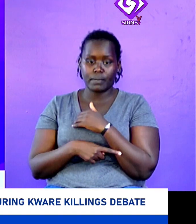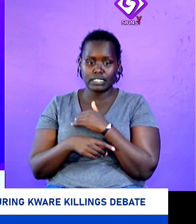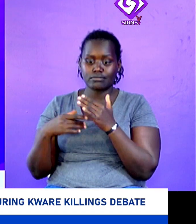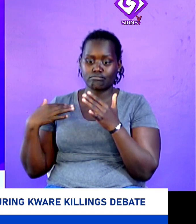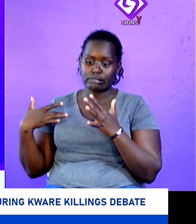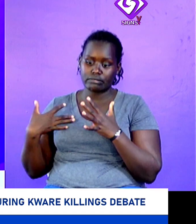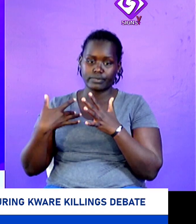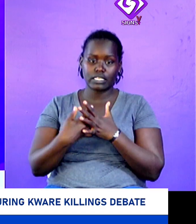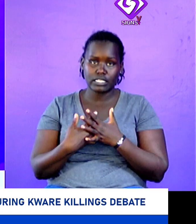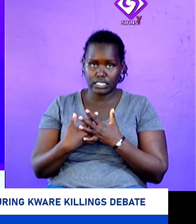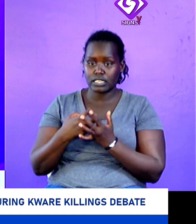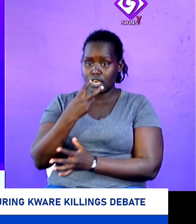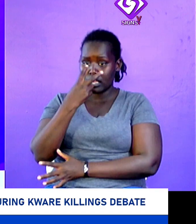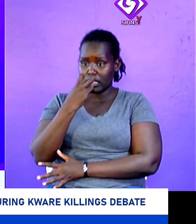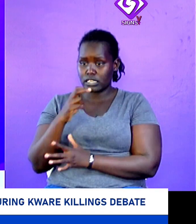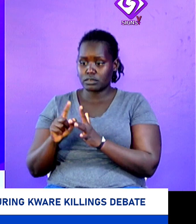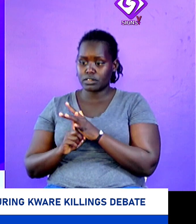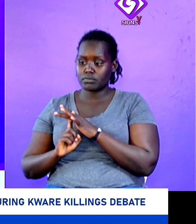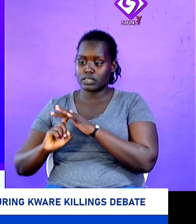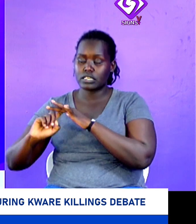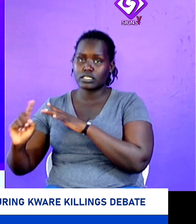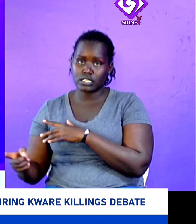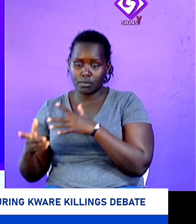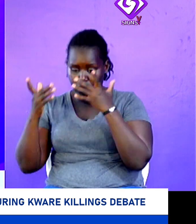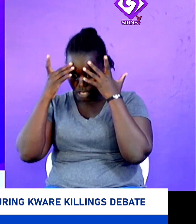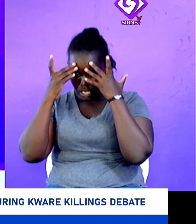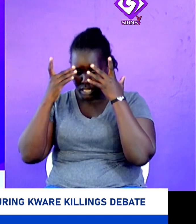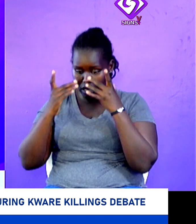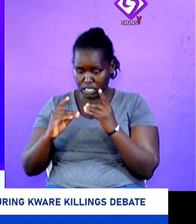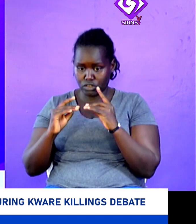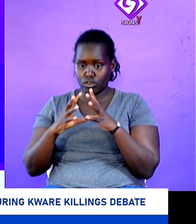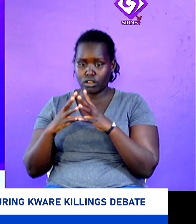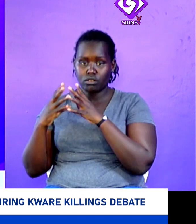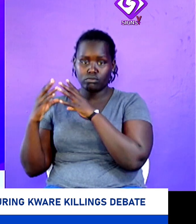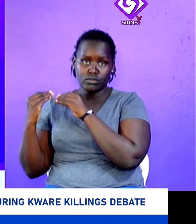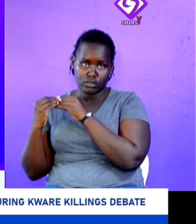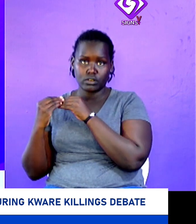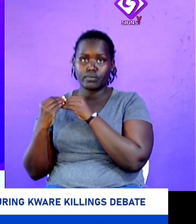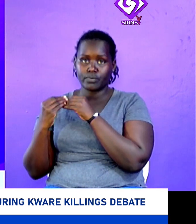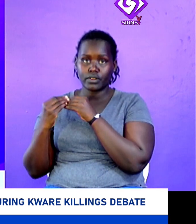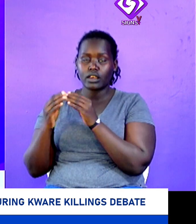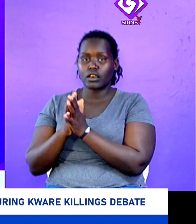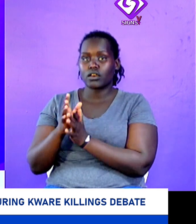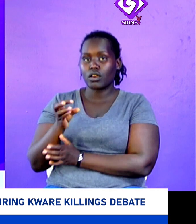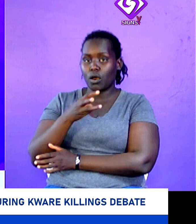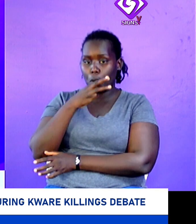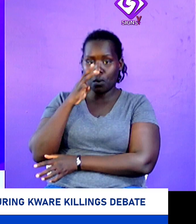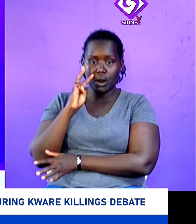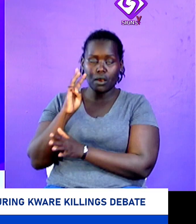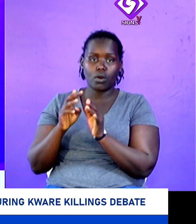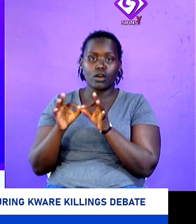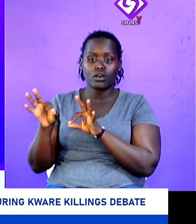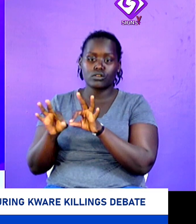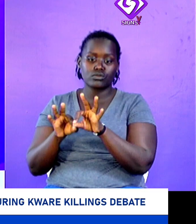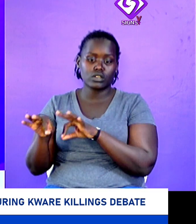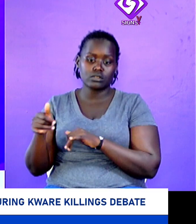since the suspects escaped. Her decision to walk out prompted Wetangula to describe